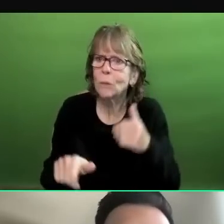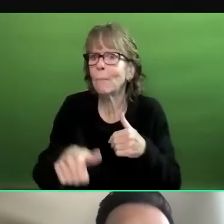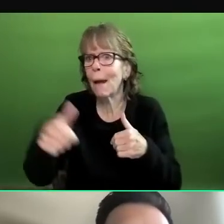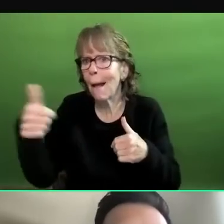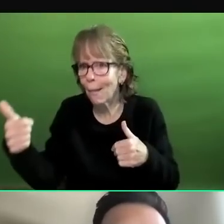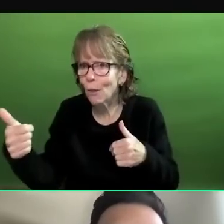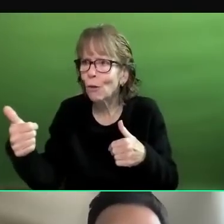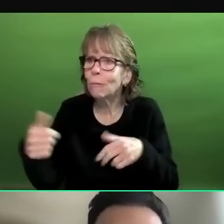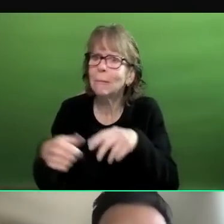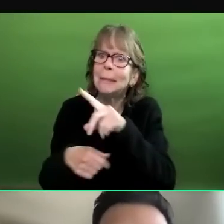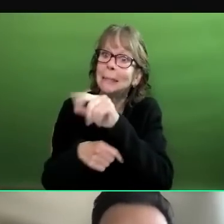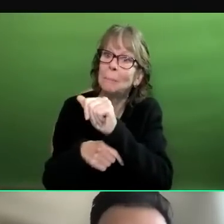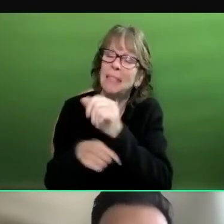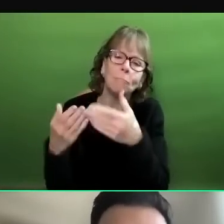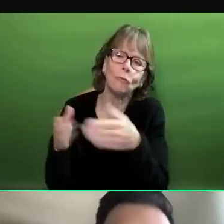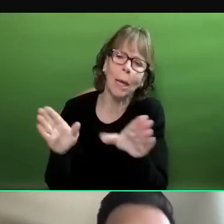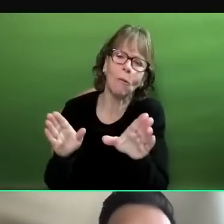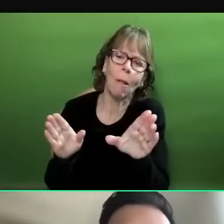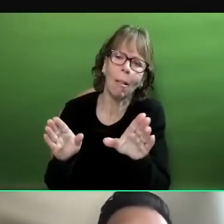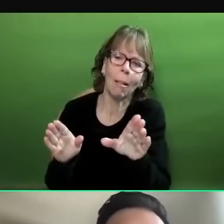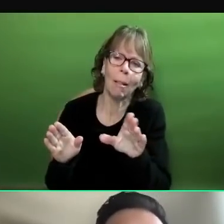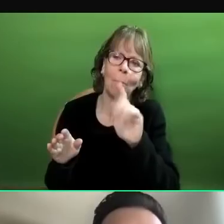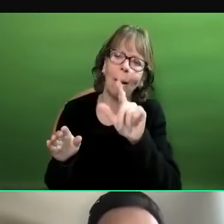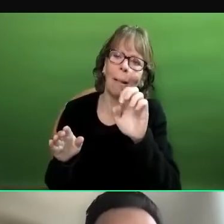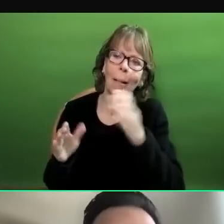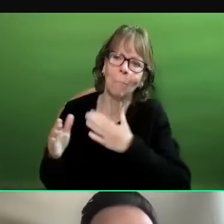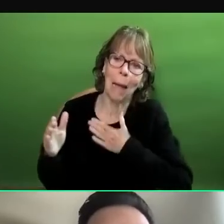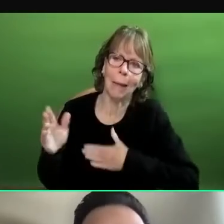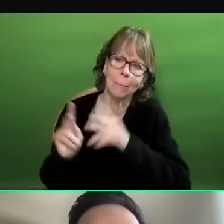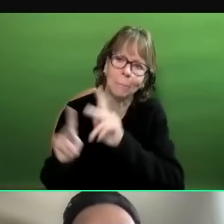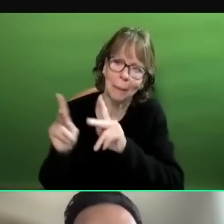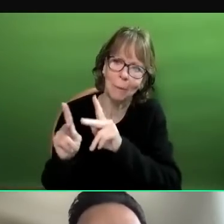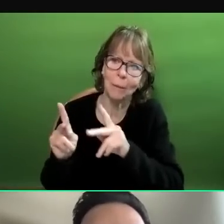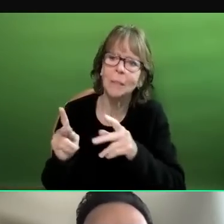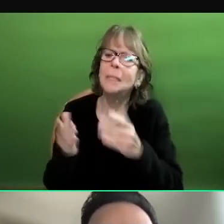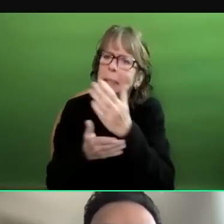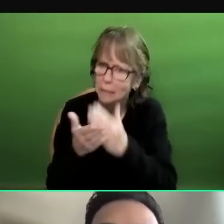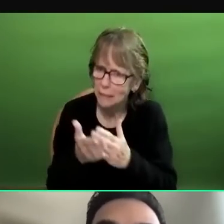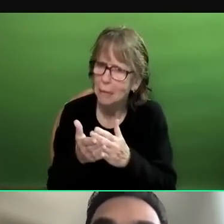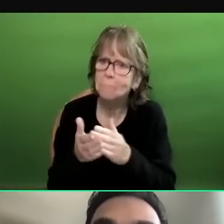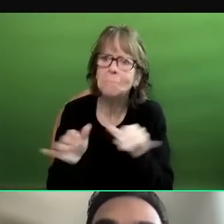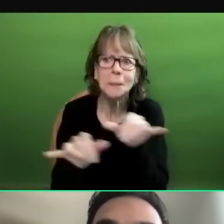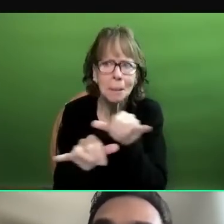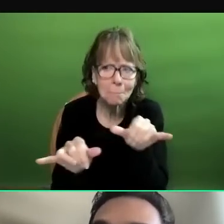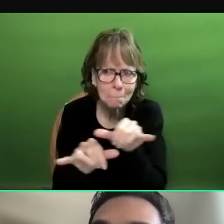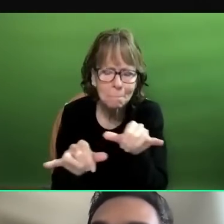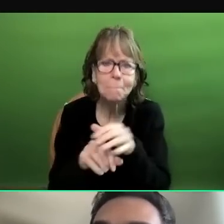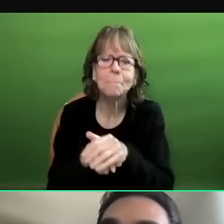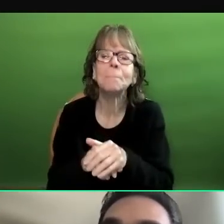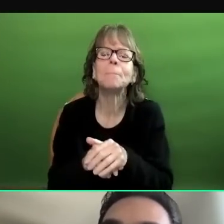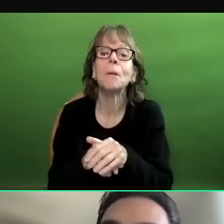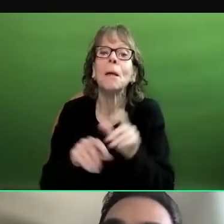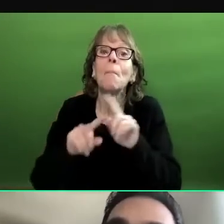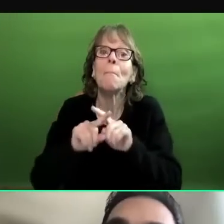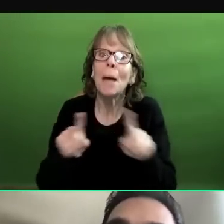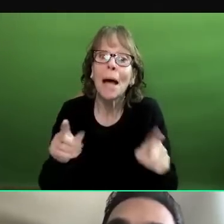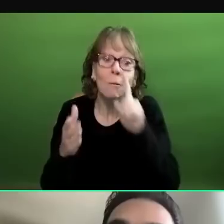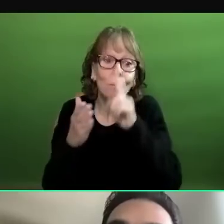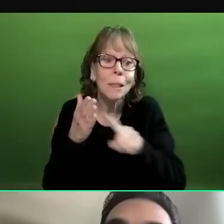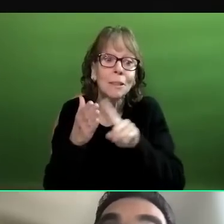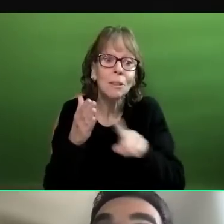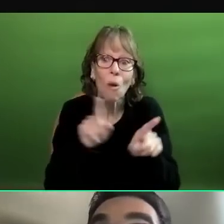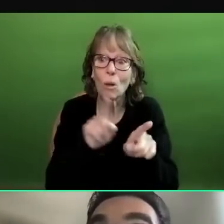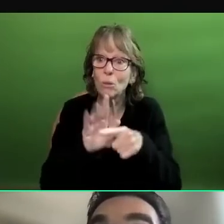broader disability general population information. But with that, some of the studies that have revealed that SGM people with